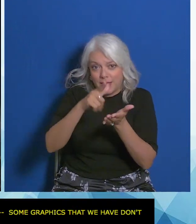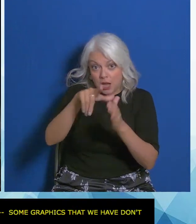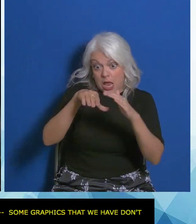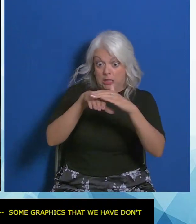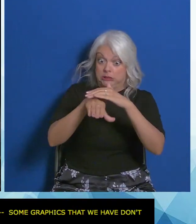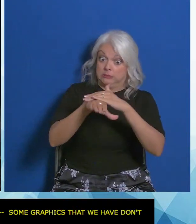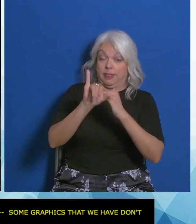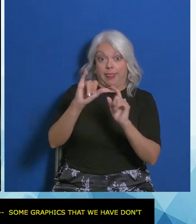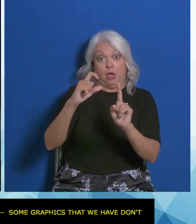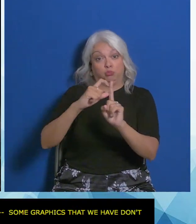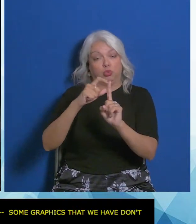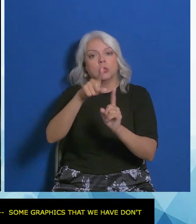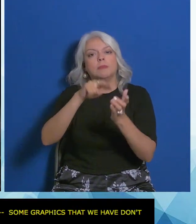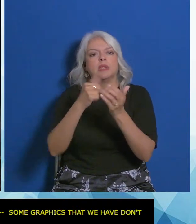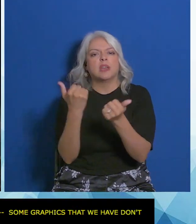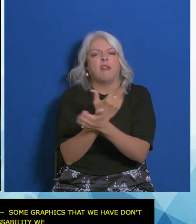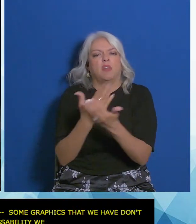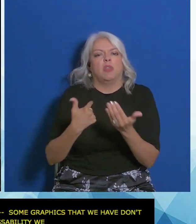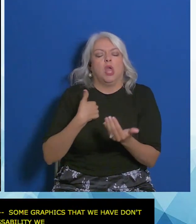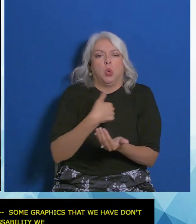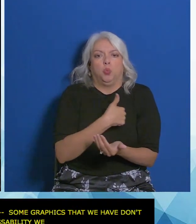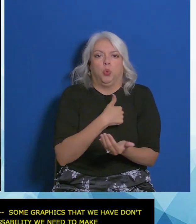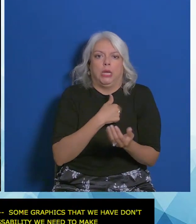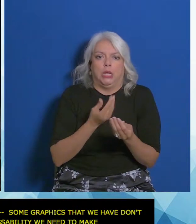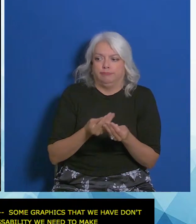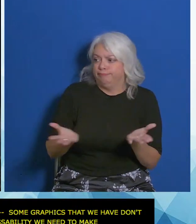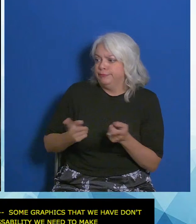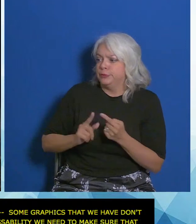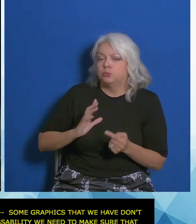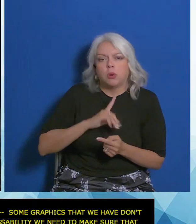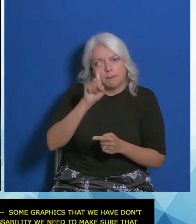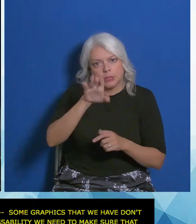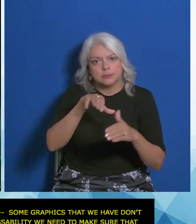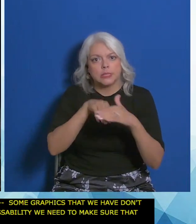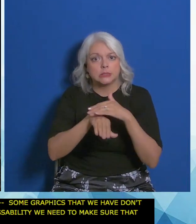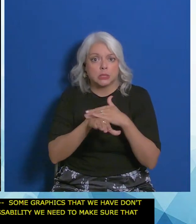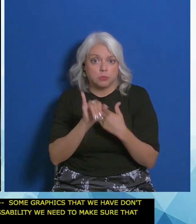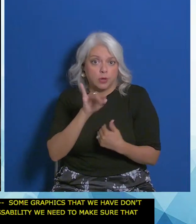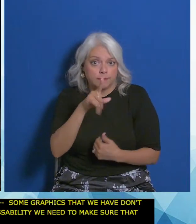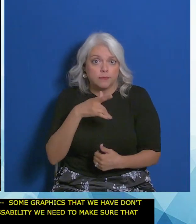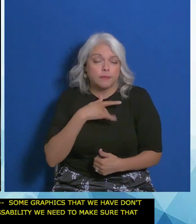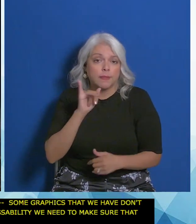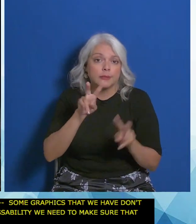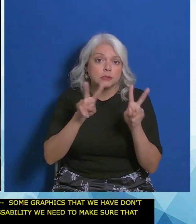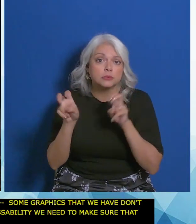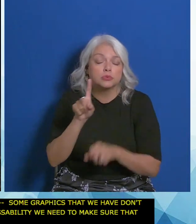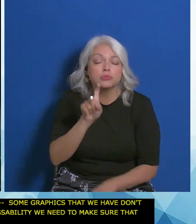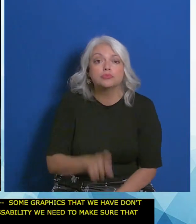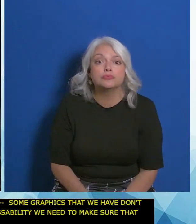accessibility, we need to make sure that everything we put up here is going to be accessible if that's going to become an issue.